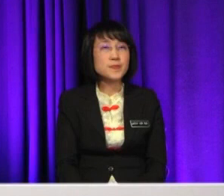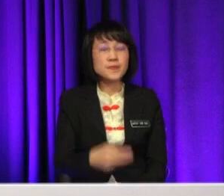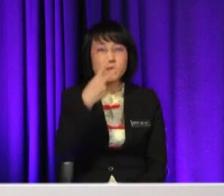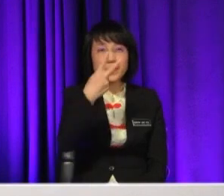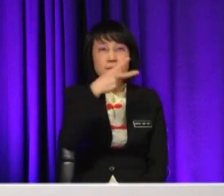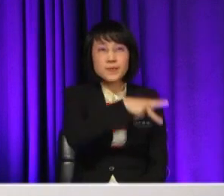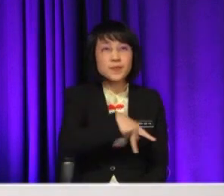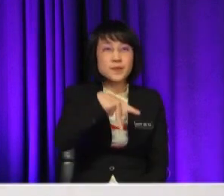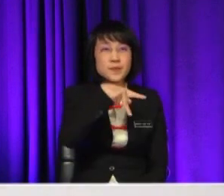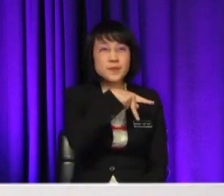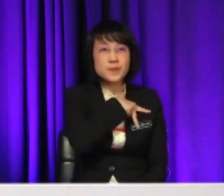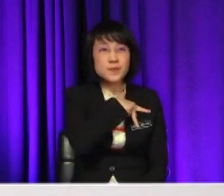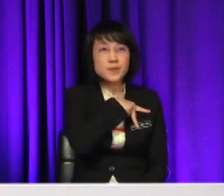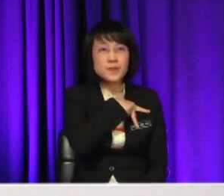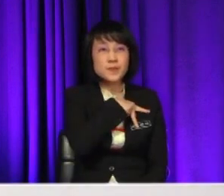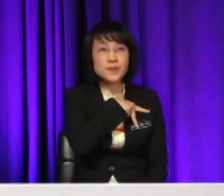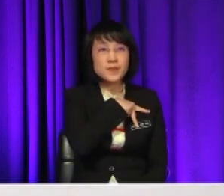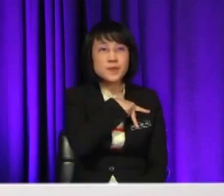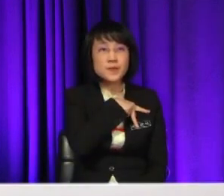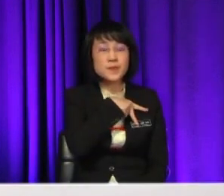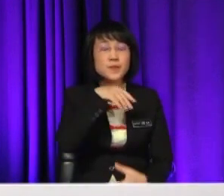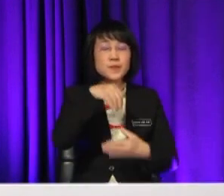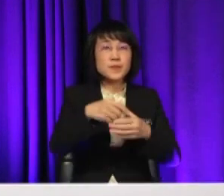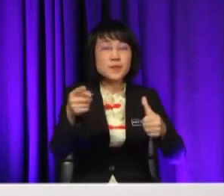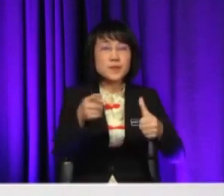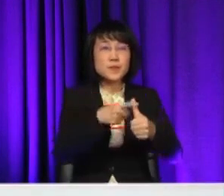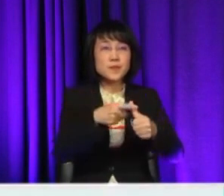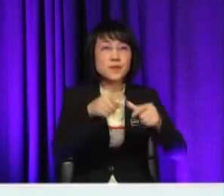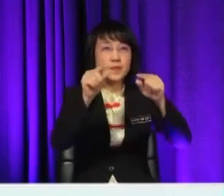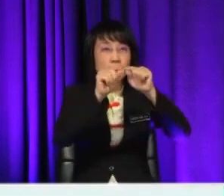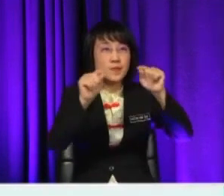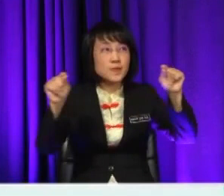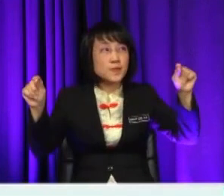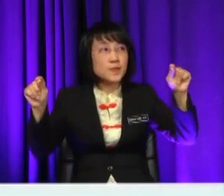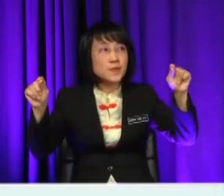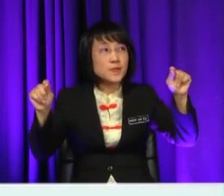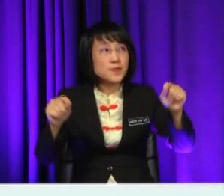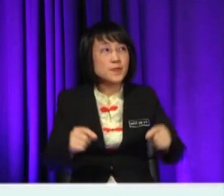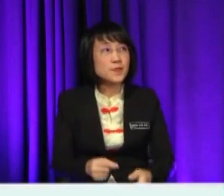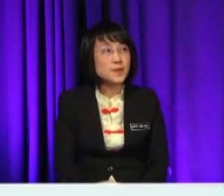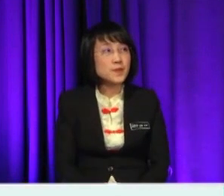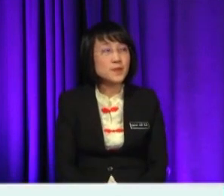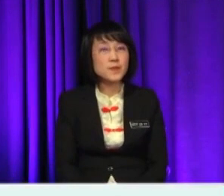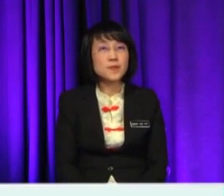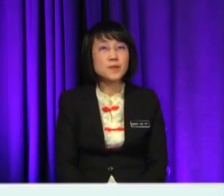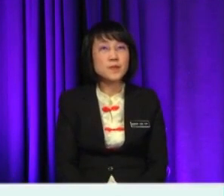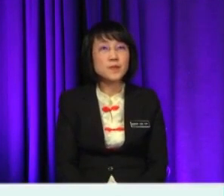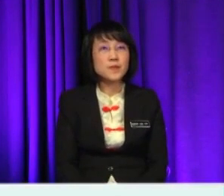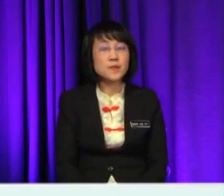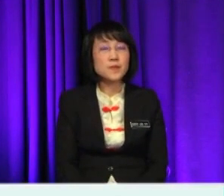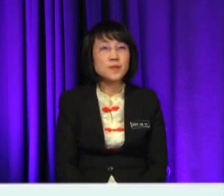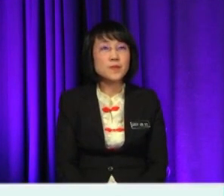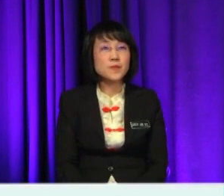personification right in the first line. Every instance where the poem uses the